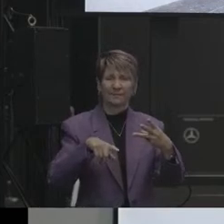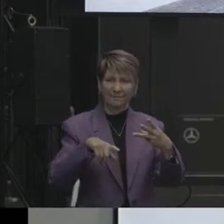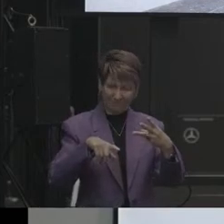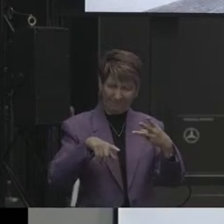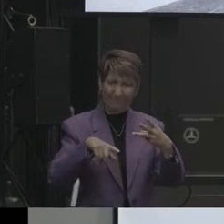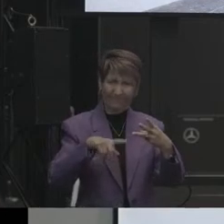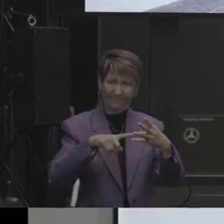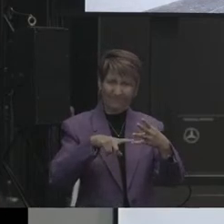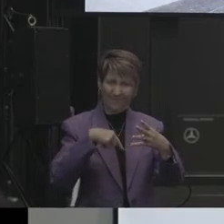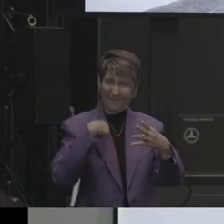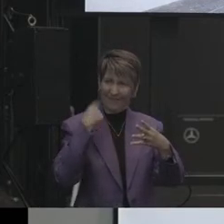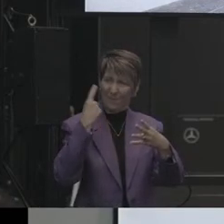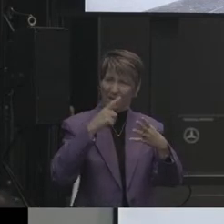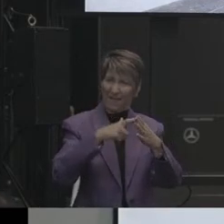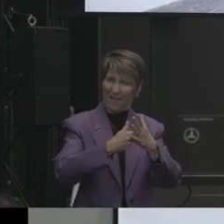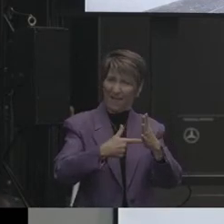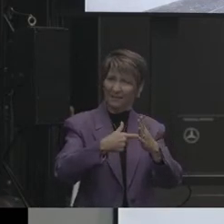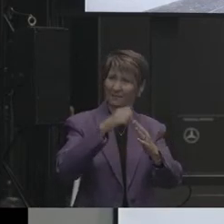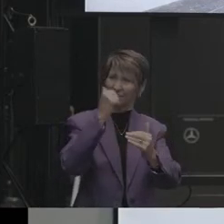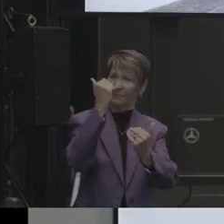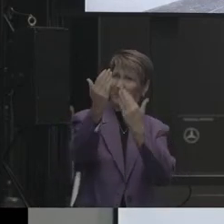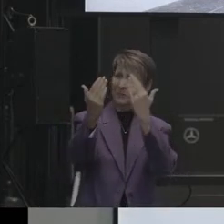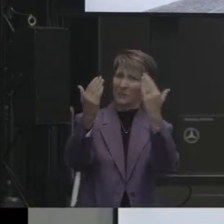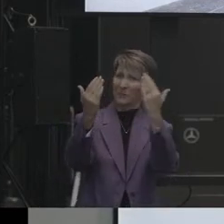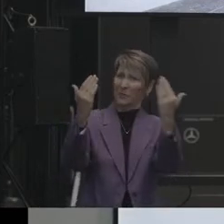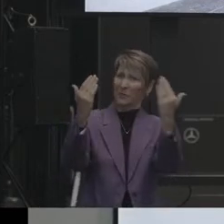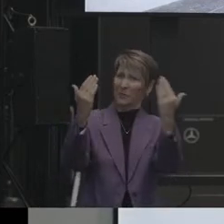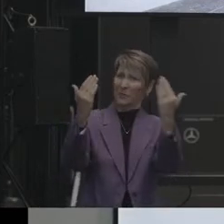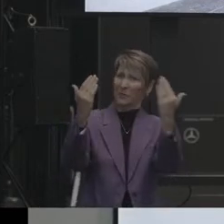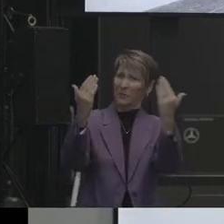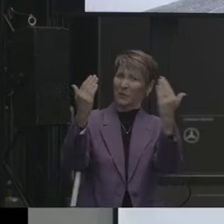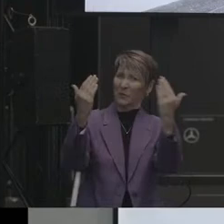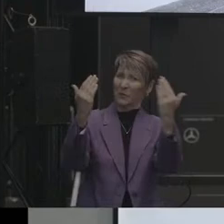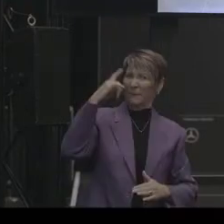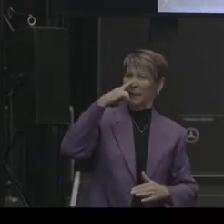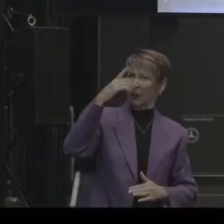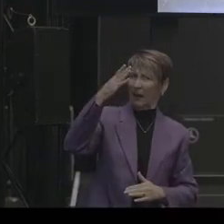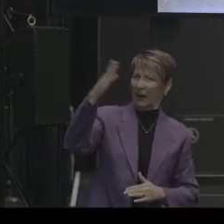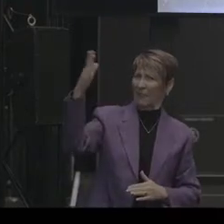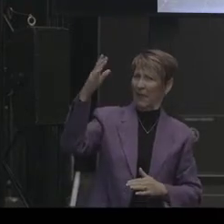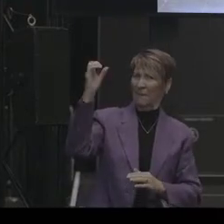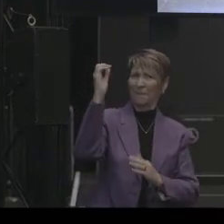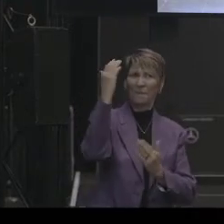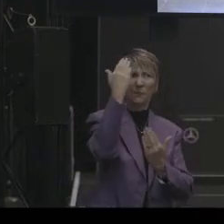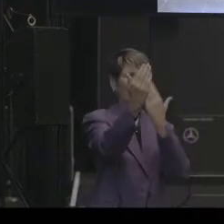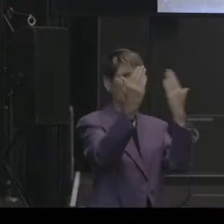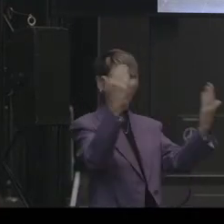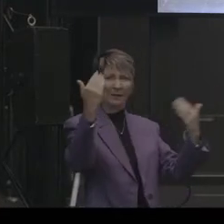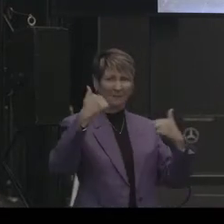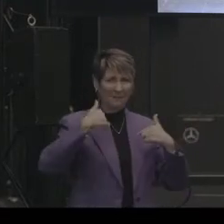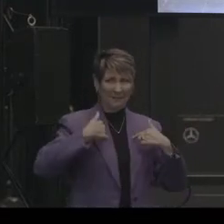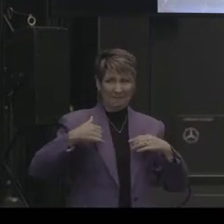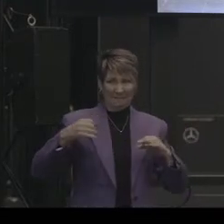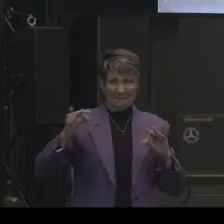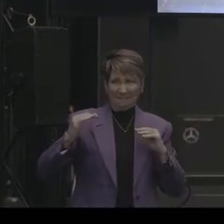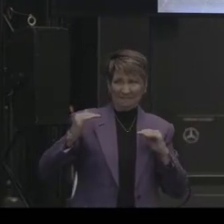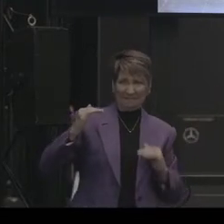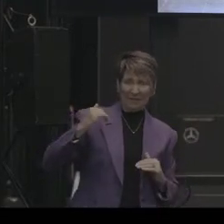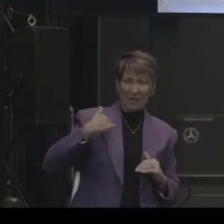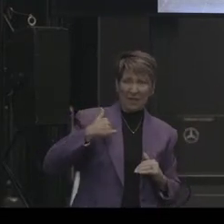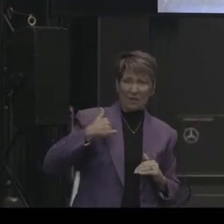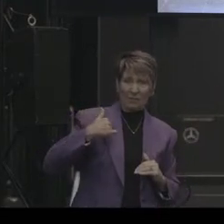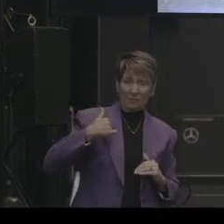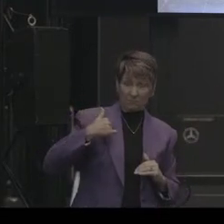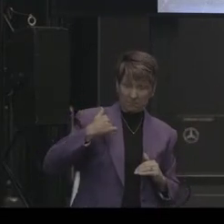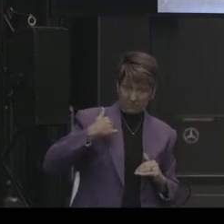gallery setting, I'm thinking of the top people in the world. It's such a larger than life experience. And I,